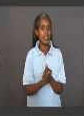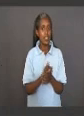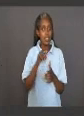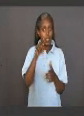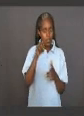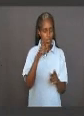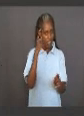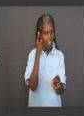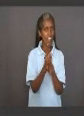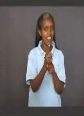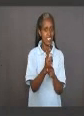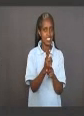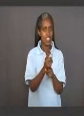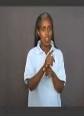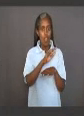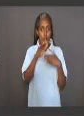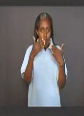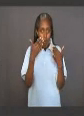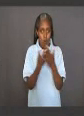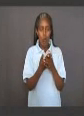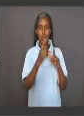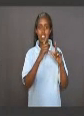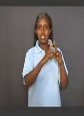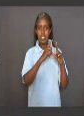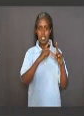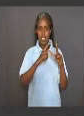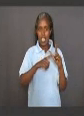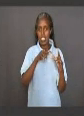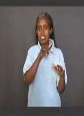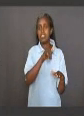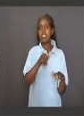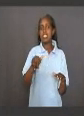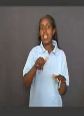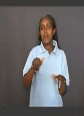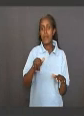You are right. All the angles are the same.